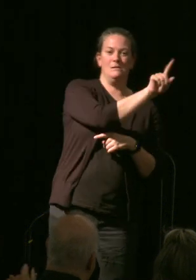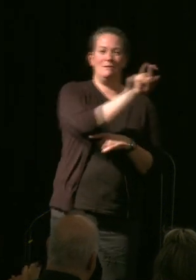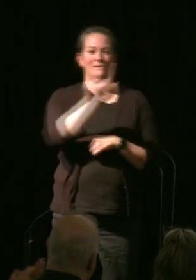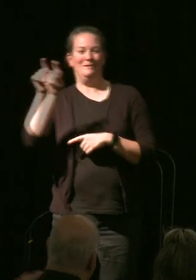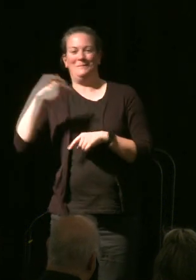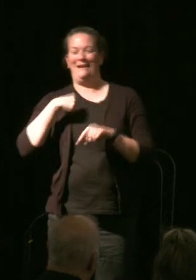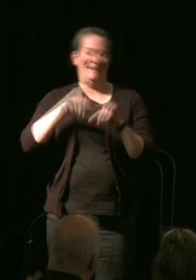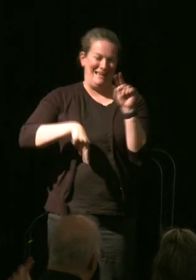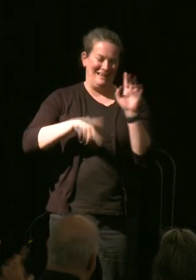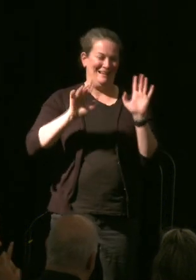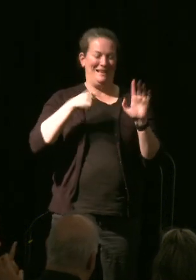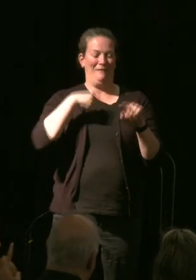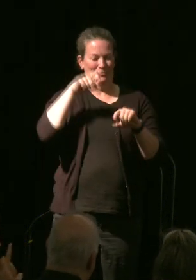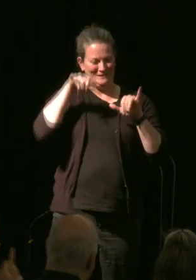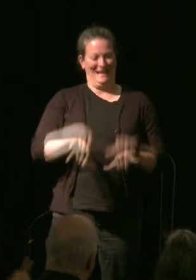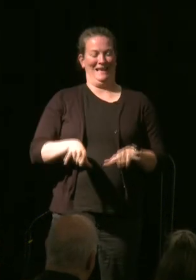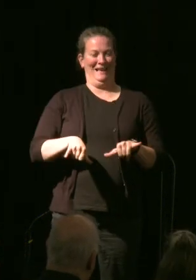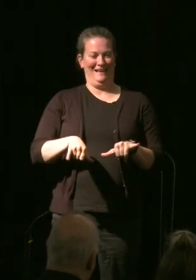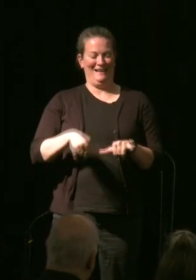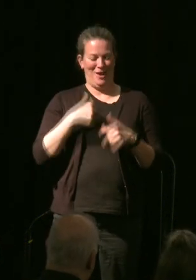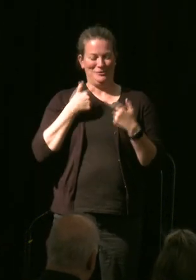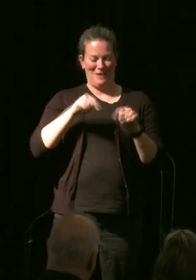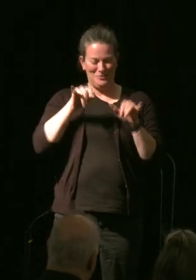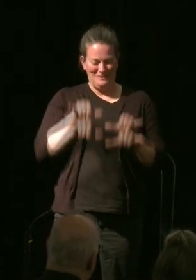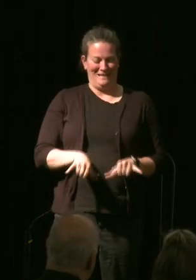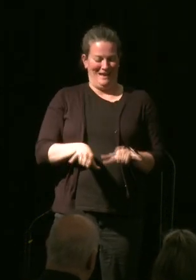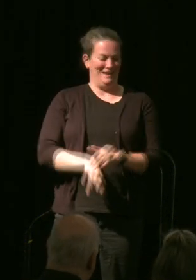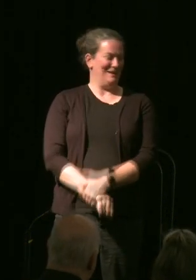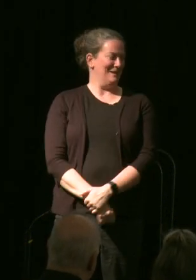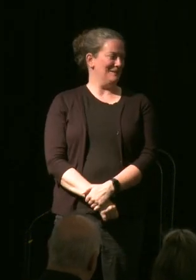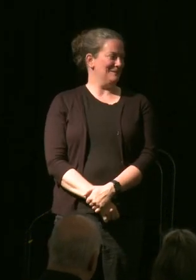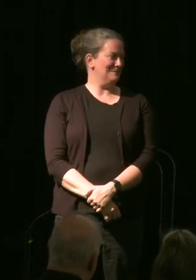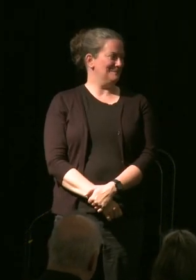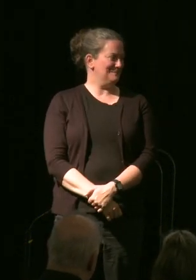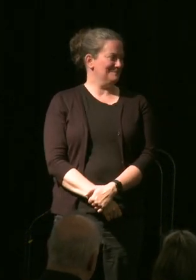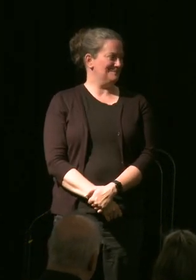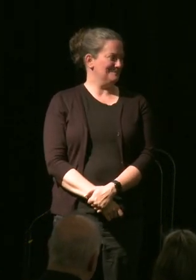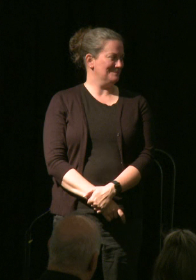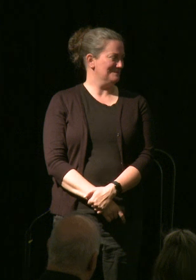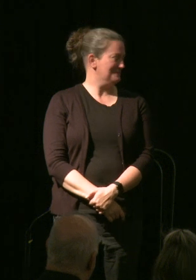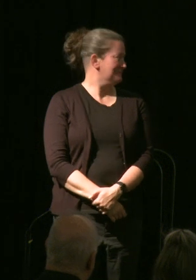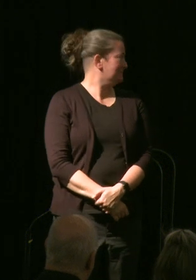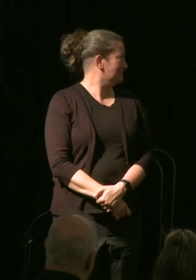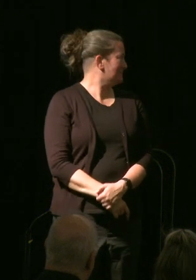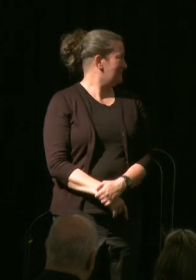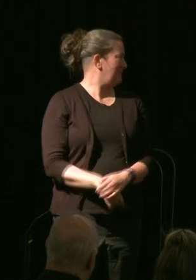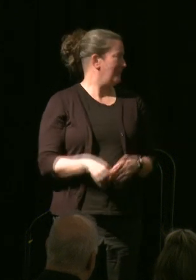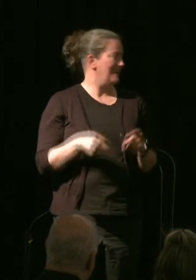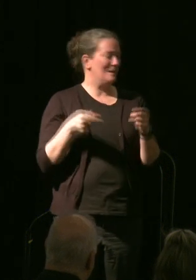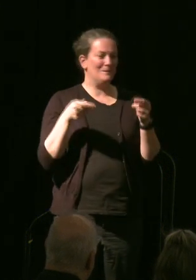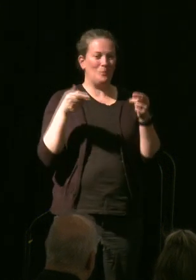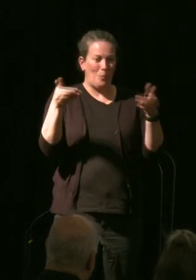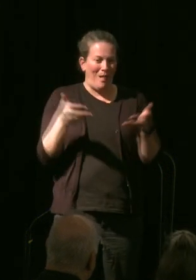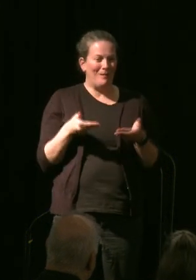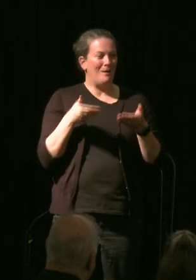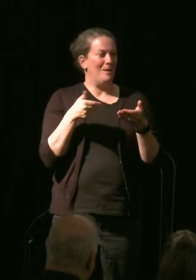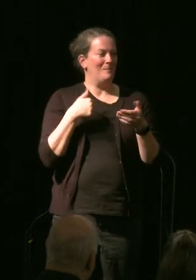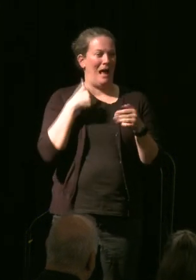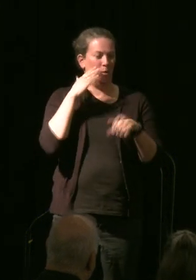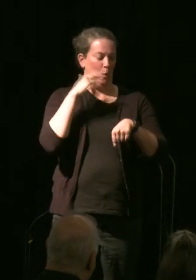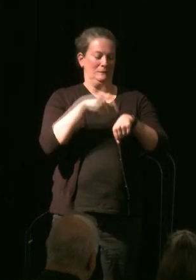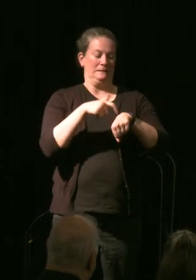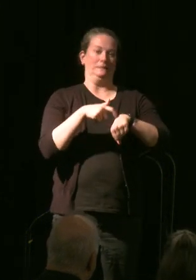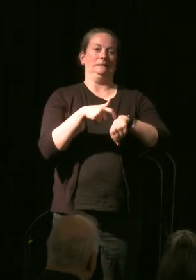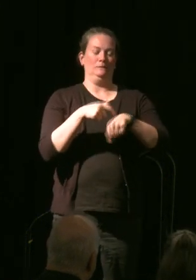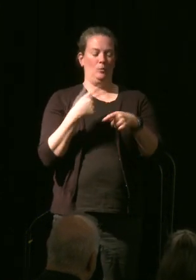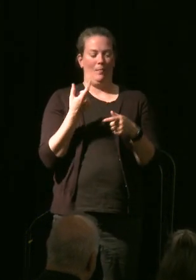so I'm going to have to do my best. Okay. Welcome, everyone. I know that we're running a little behind, so I want to be